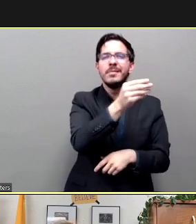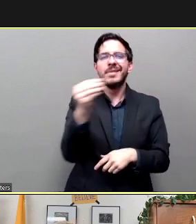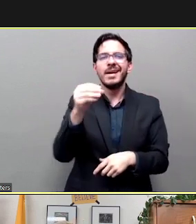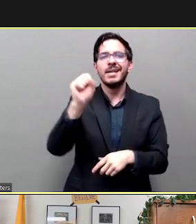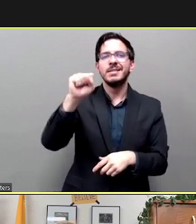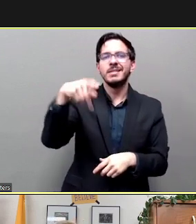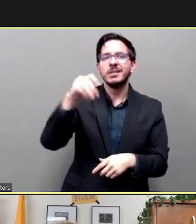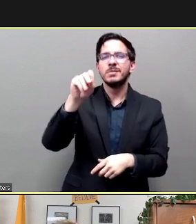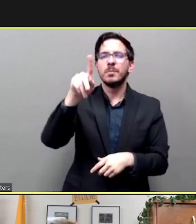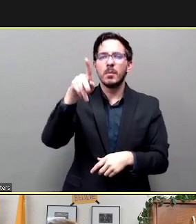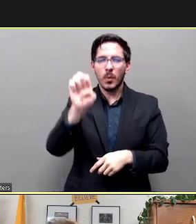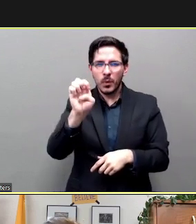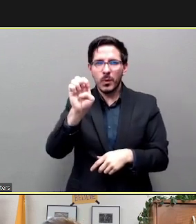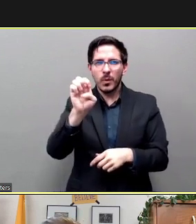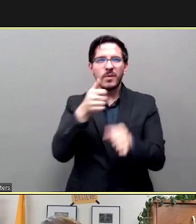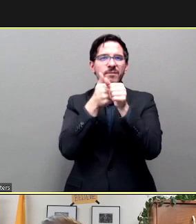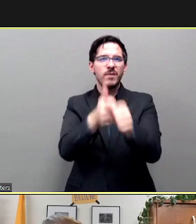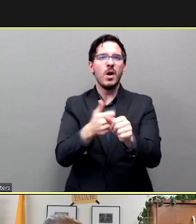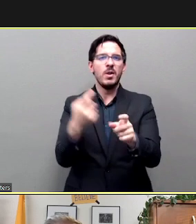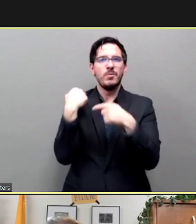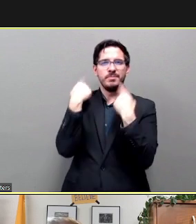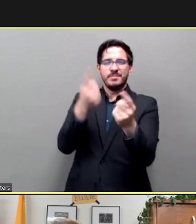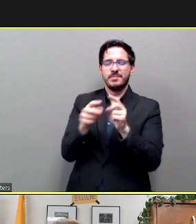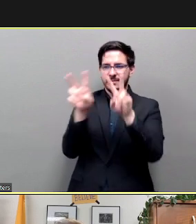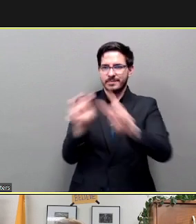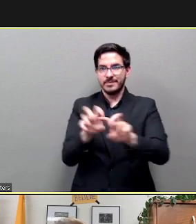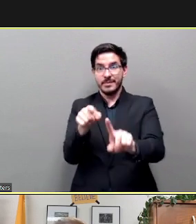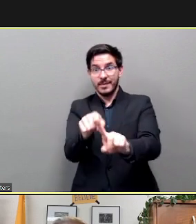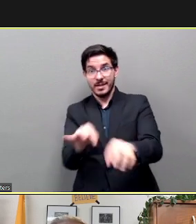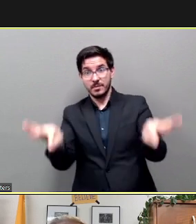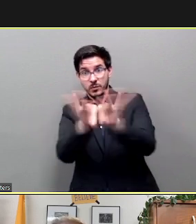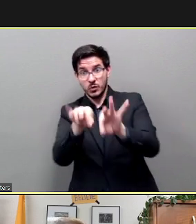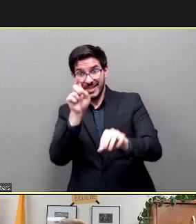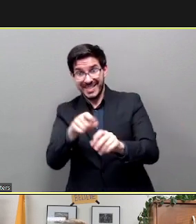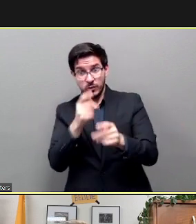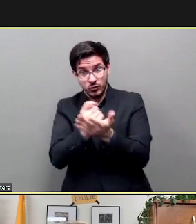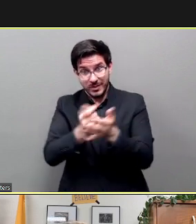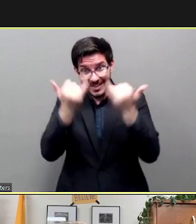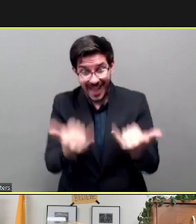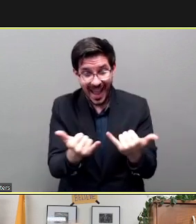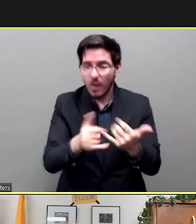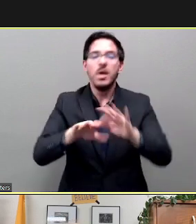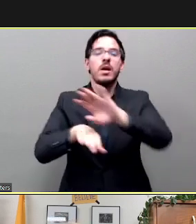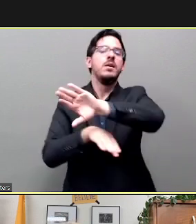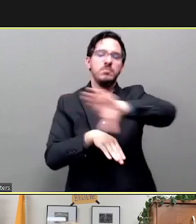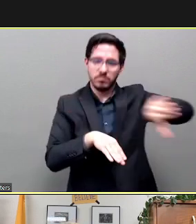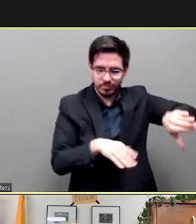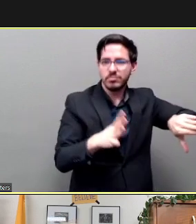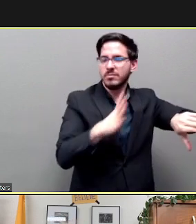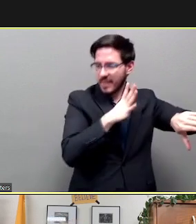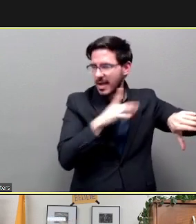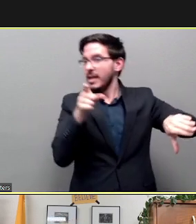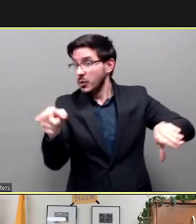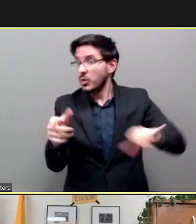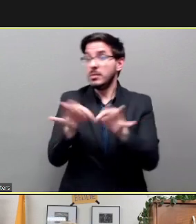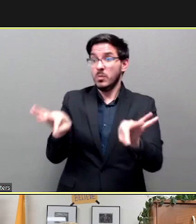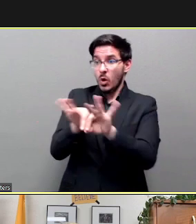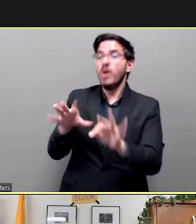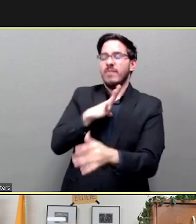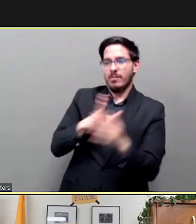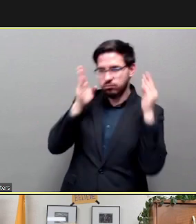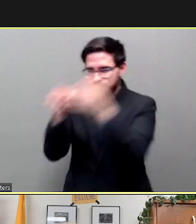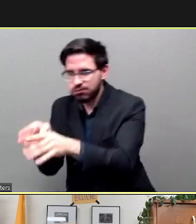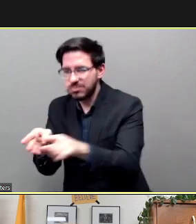waivers to allow a little bit more flexibility in hospitals and staffing and meeting these